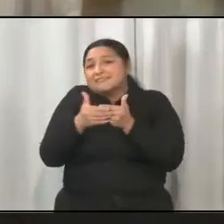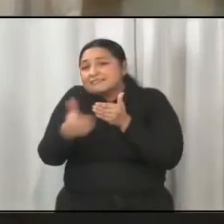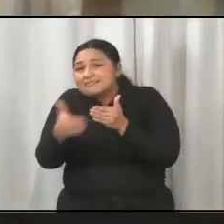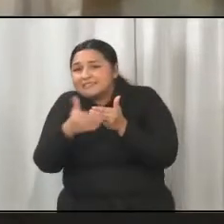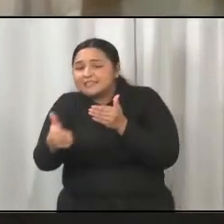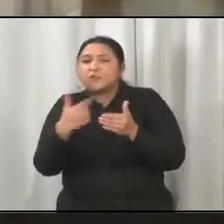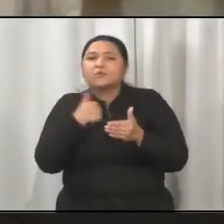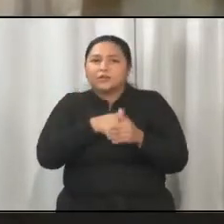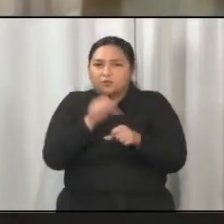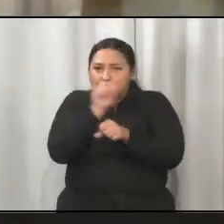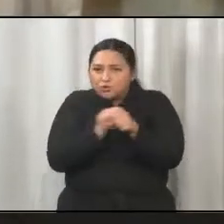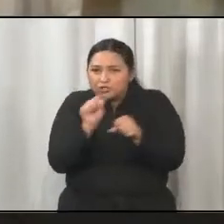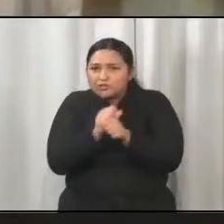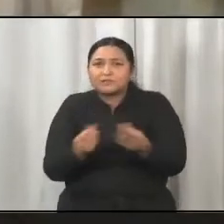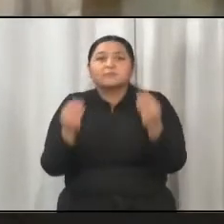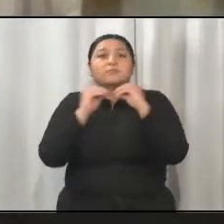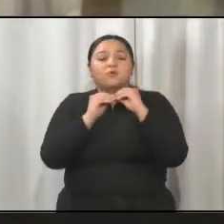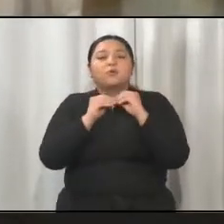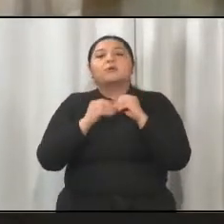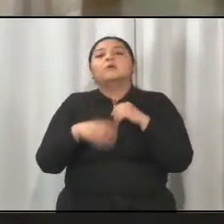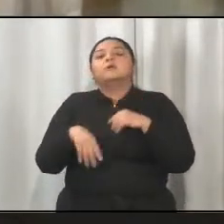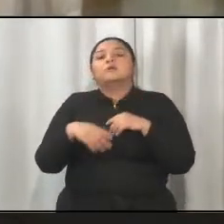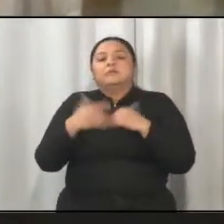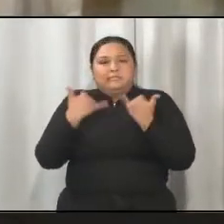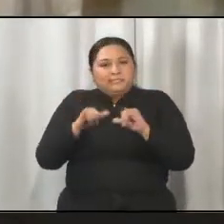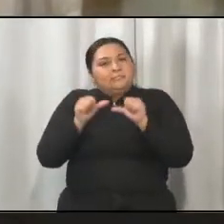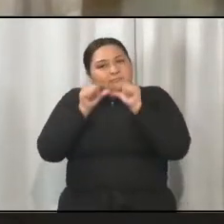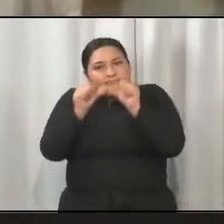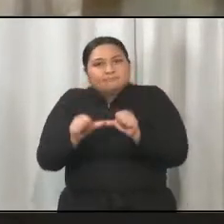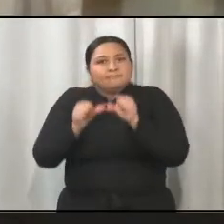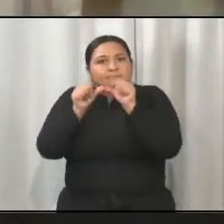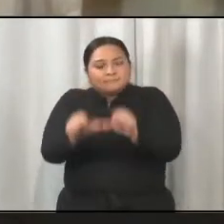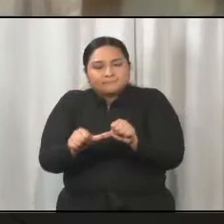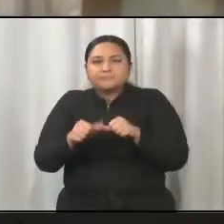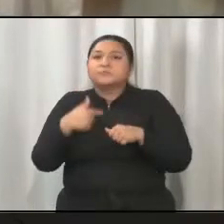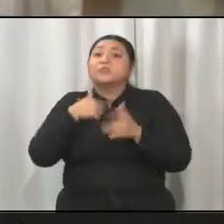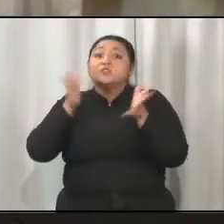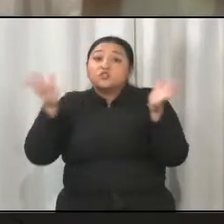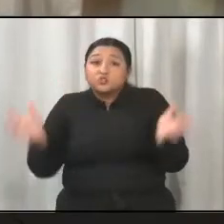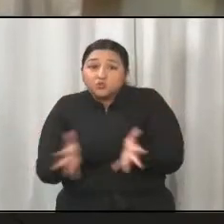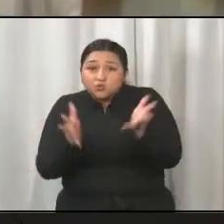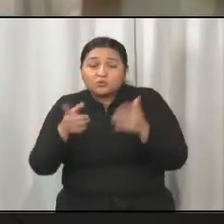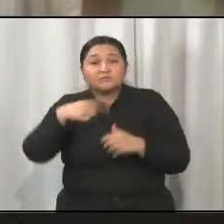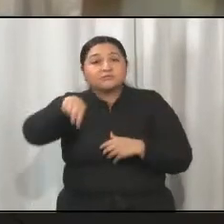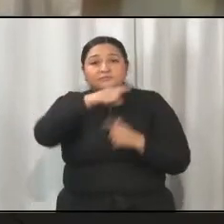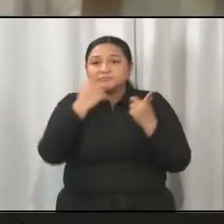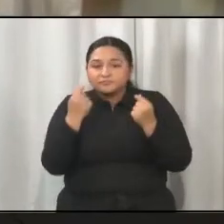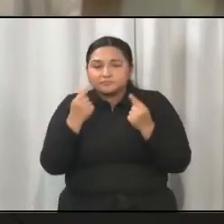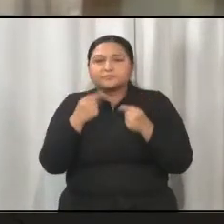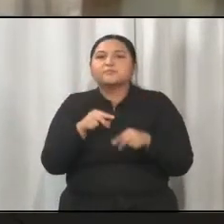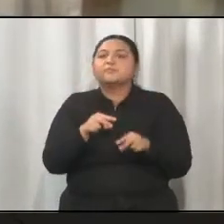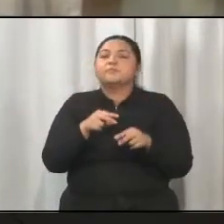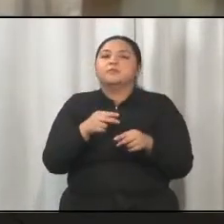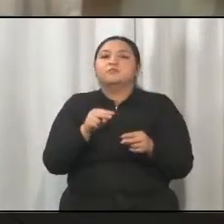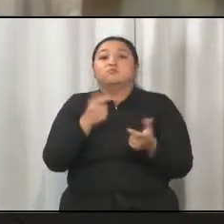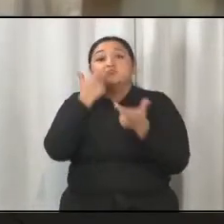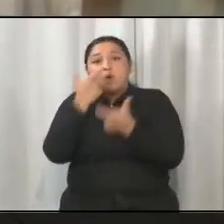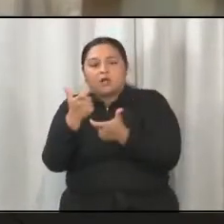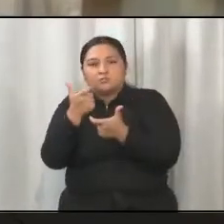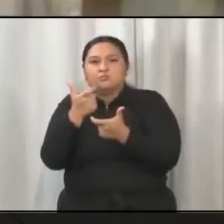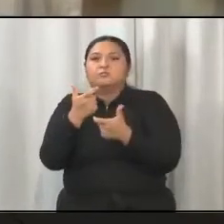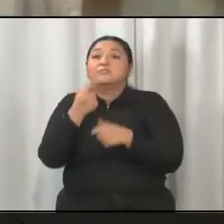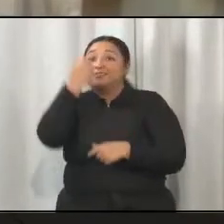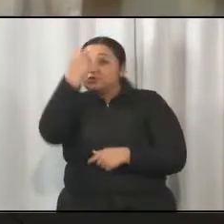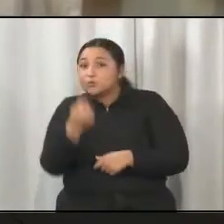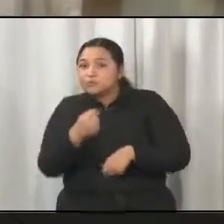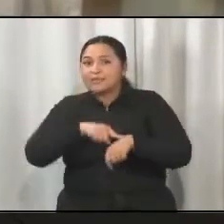more capacity that we're going to continue to work on. So I encourage you all to continue to tune in 11 o'clock every Tuesday. Thanks